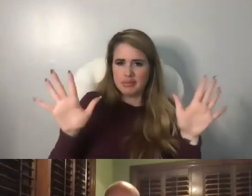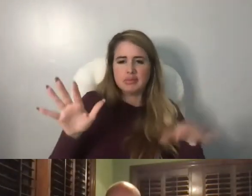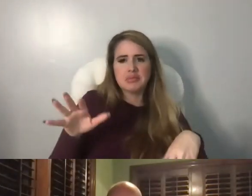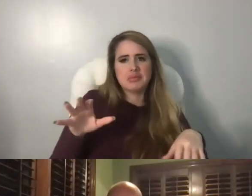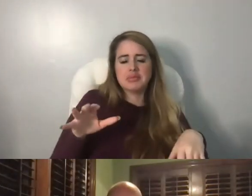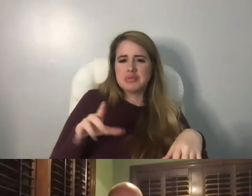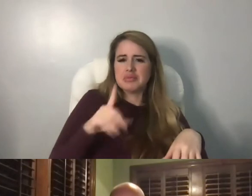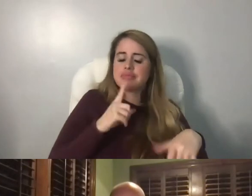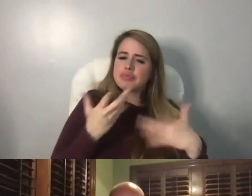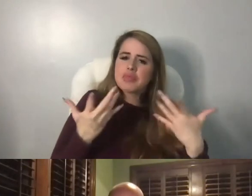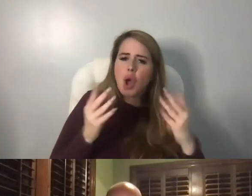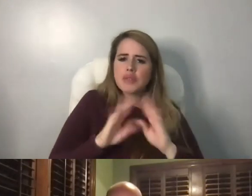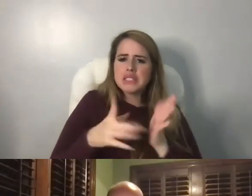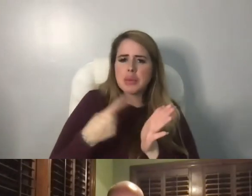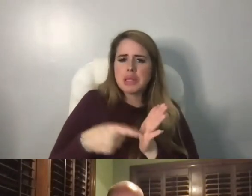Obviously, there are exceptions.